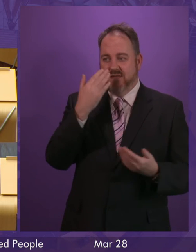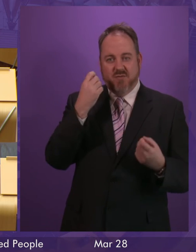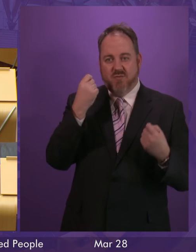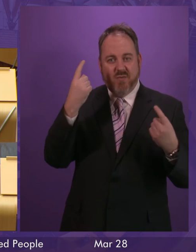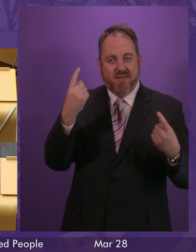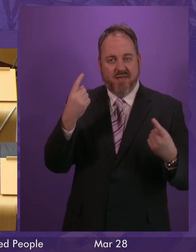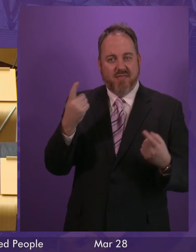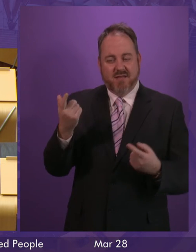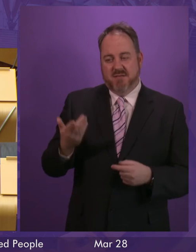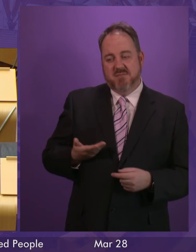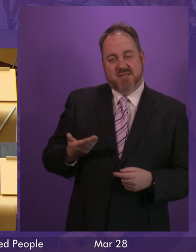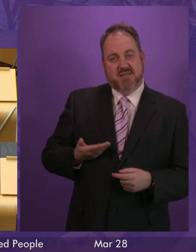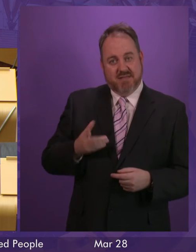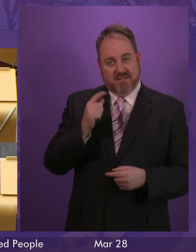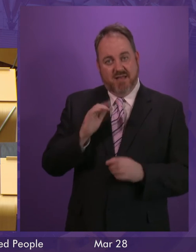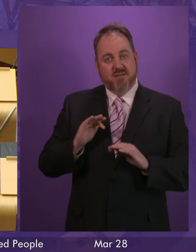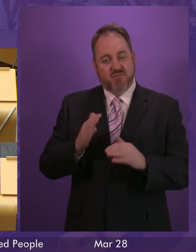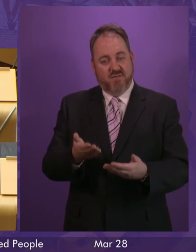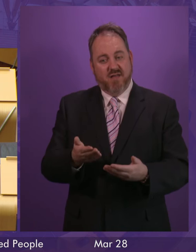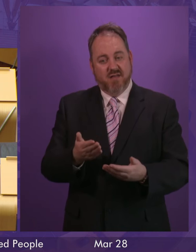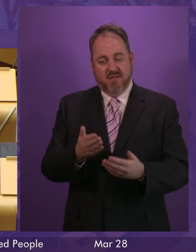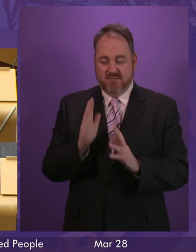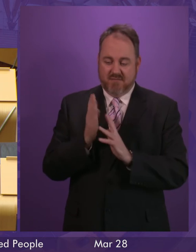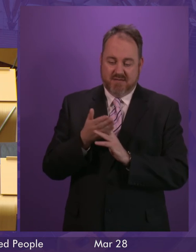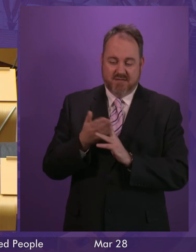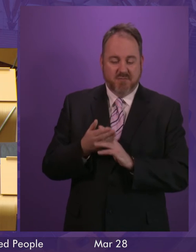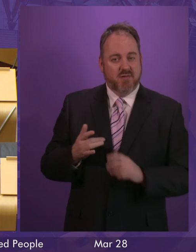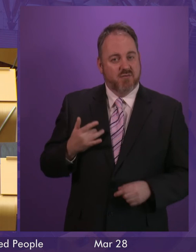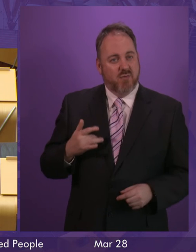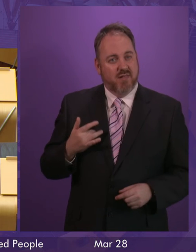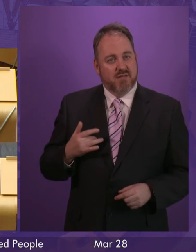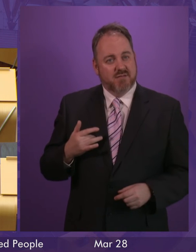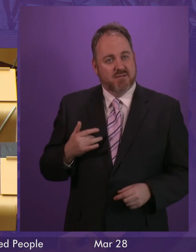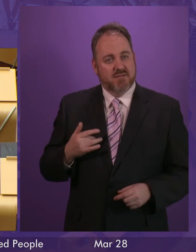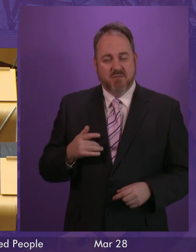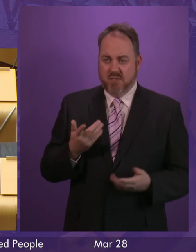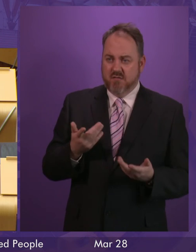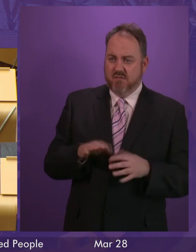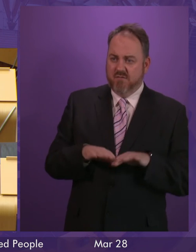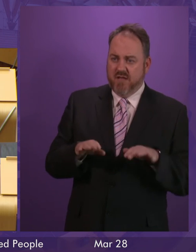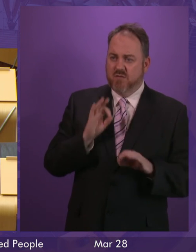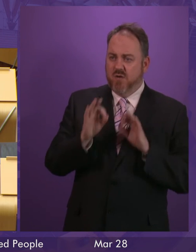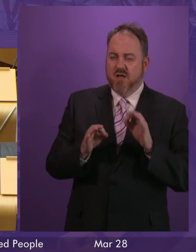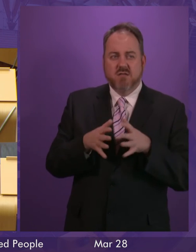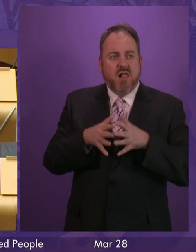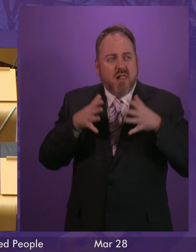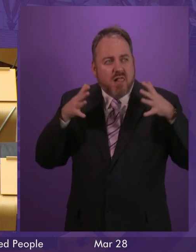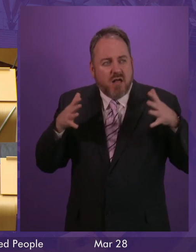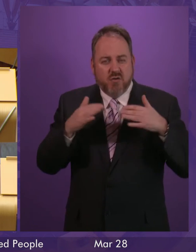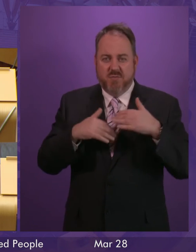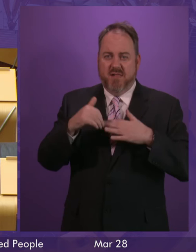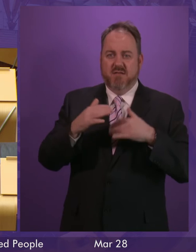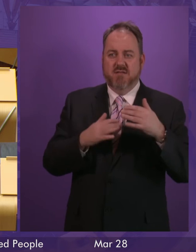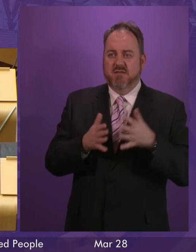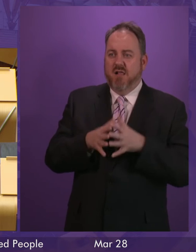facilities. However, it's not unreasonable to ask larger businesses and larger public buildings to